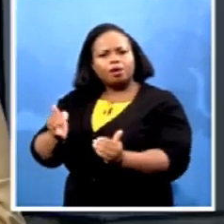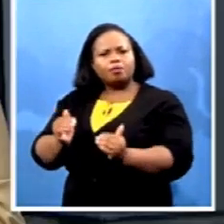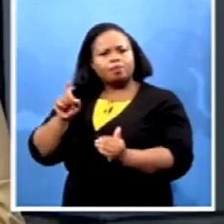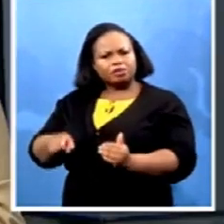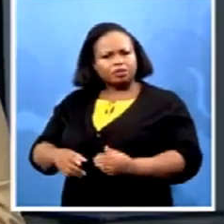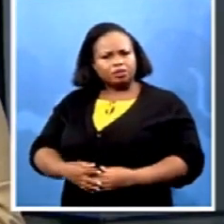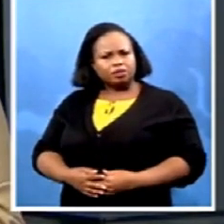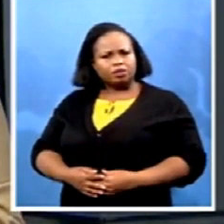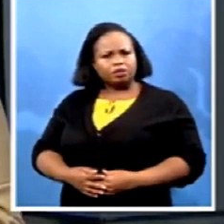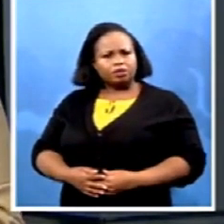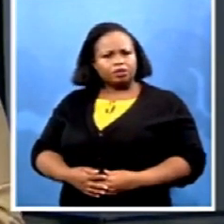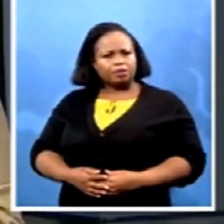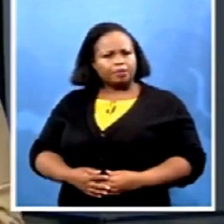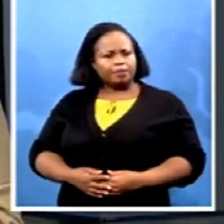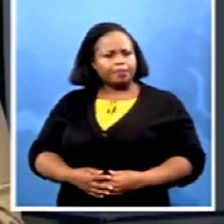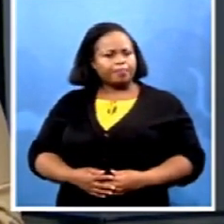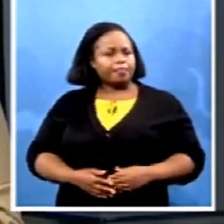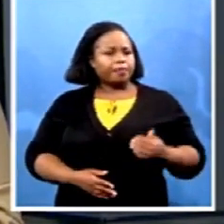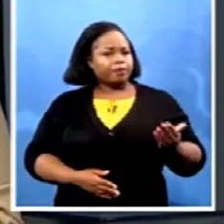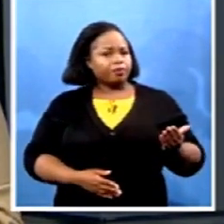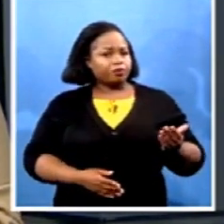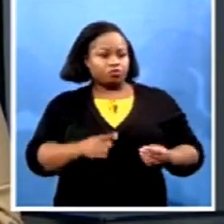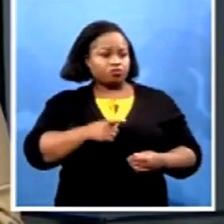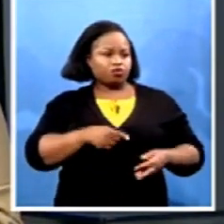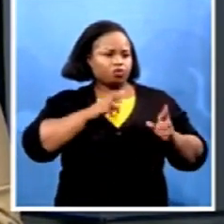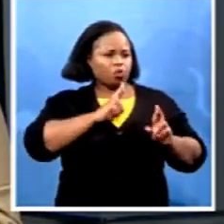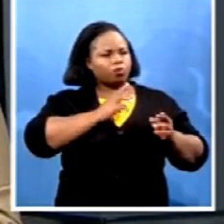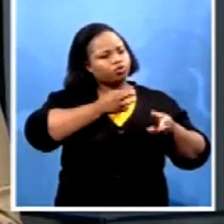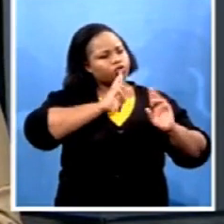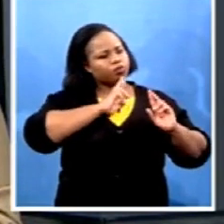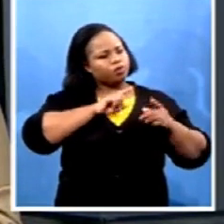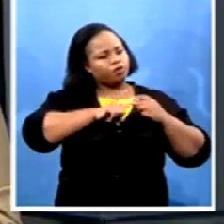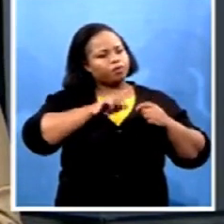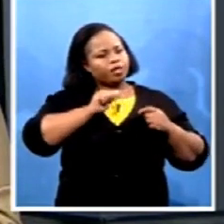When do you hope to get a response from the African National Congress National?